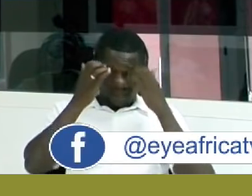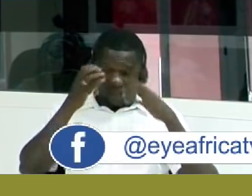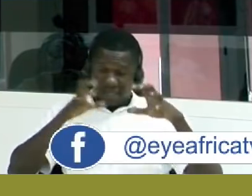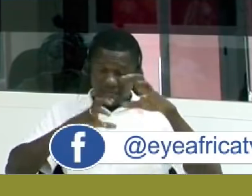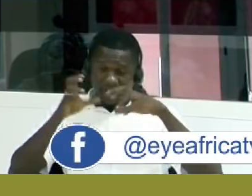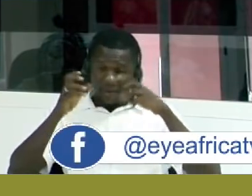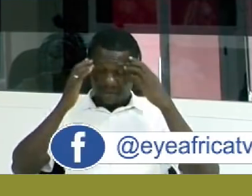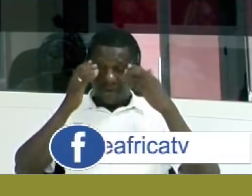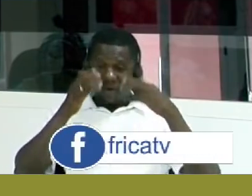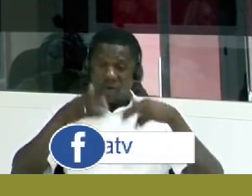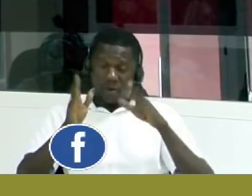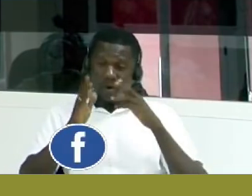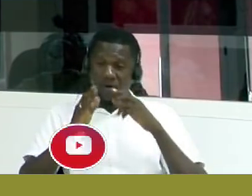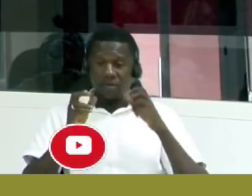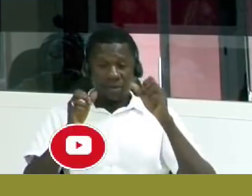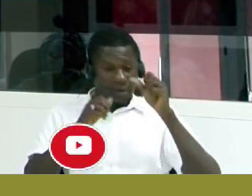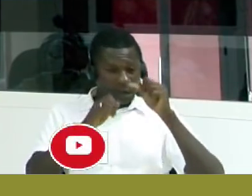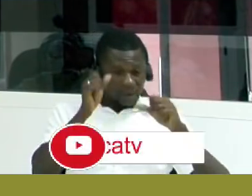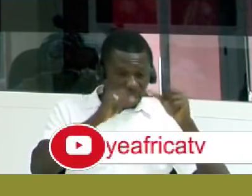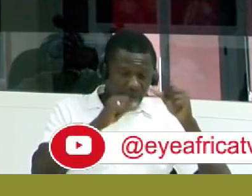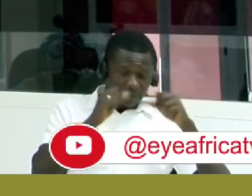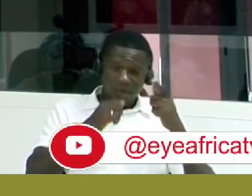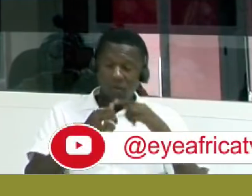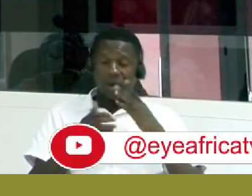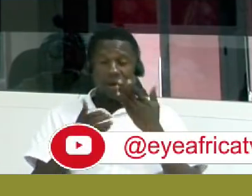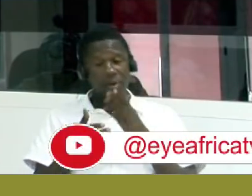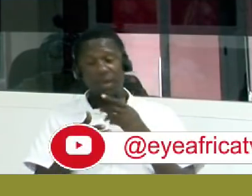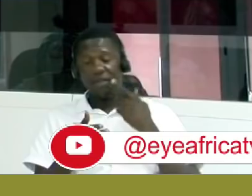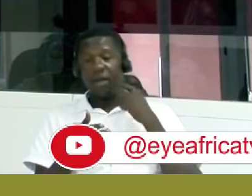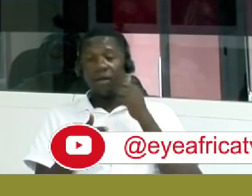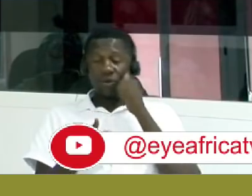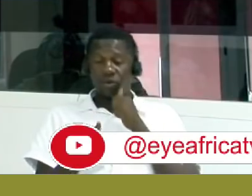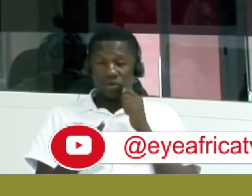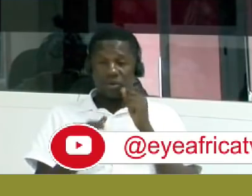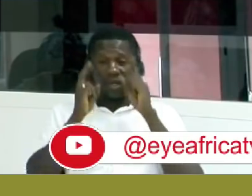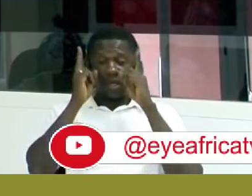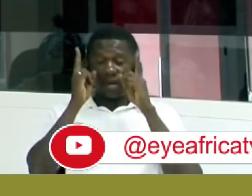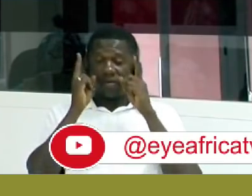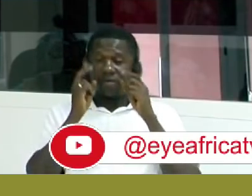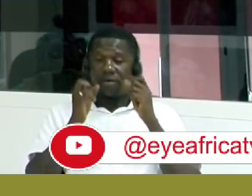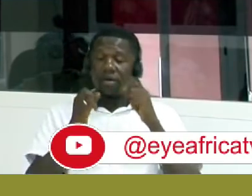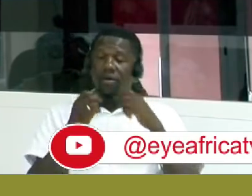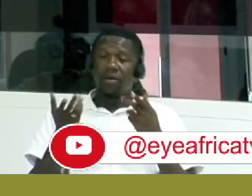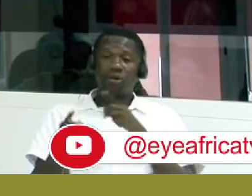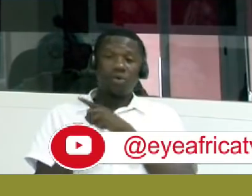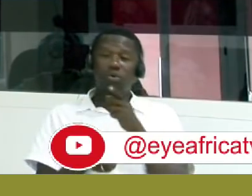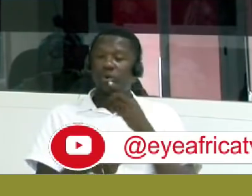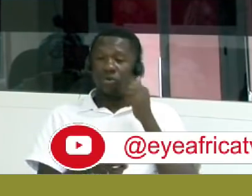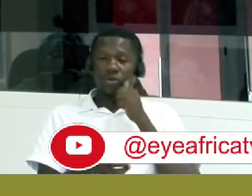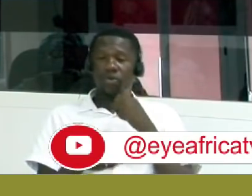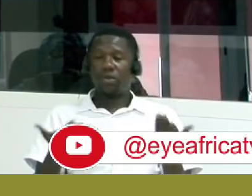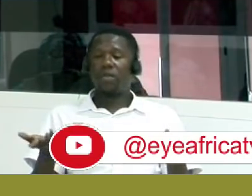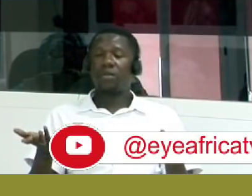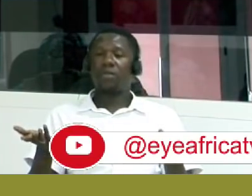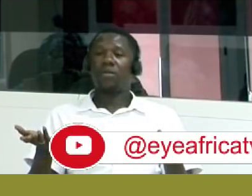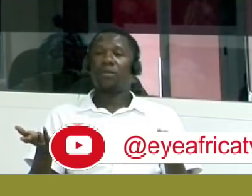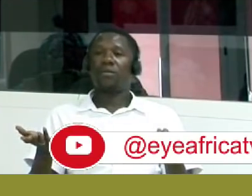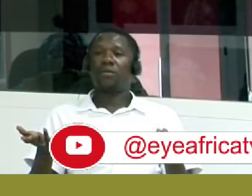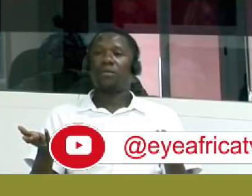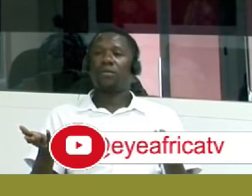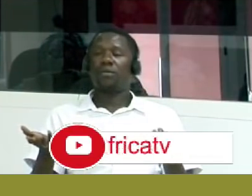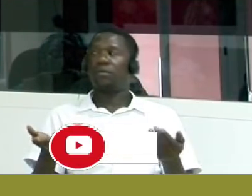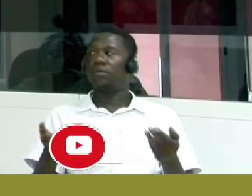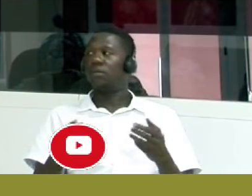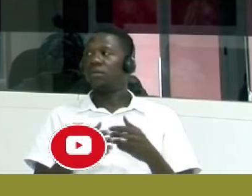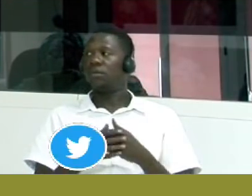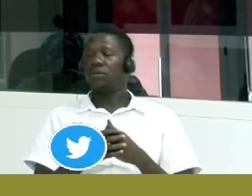of assessing whether they in fact have used live ammunition. But you did not use it. It would have been